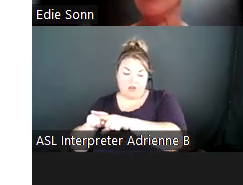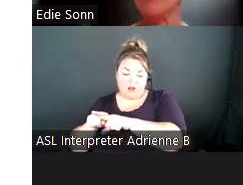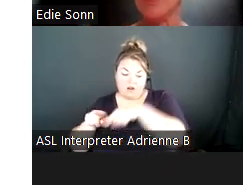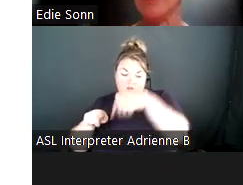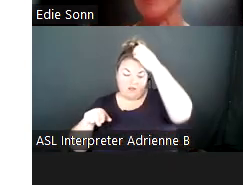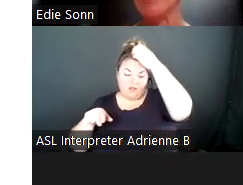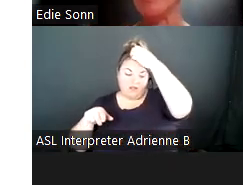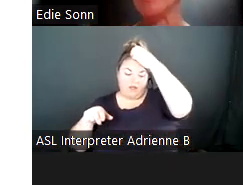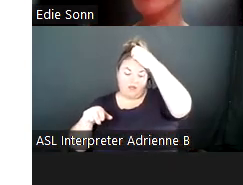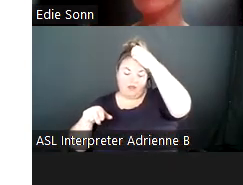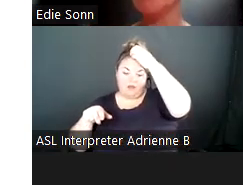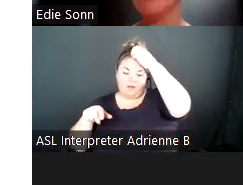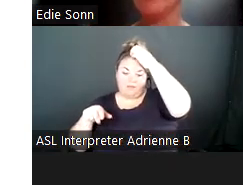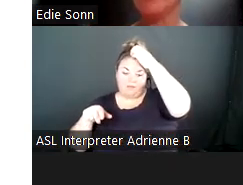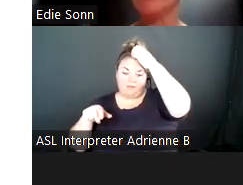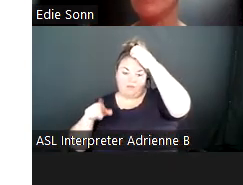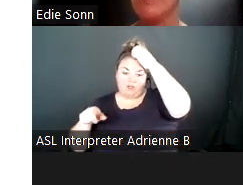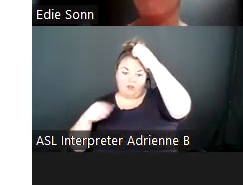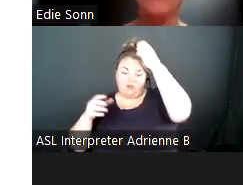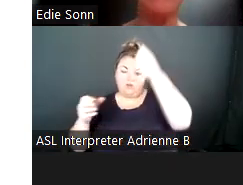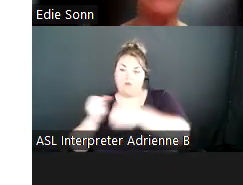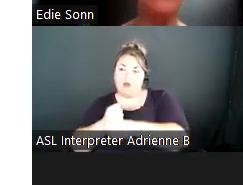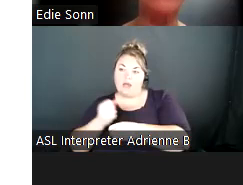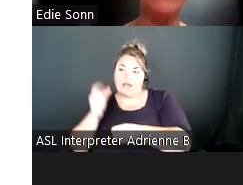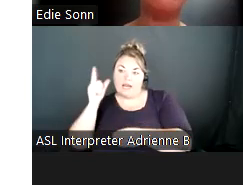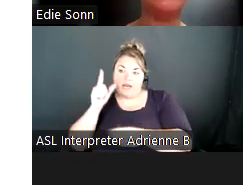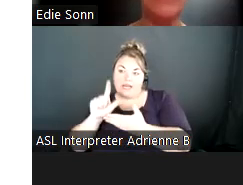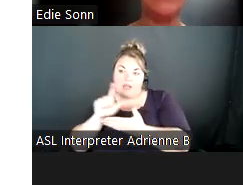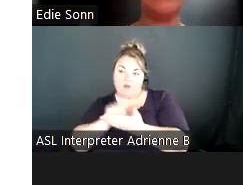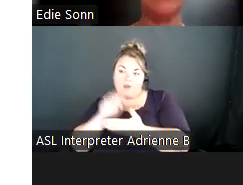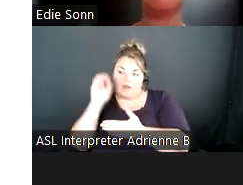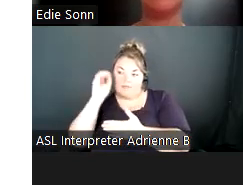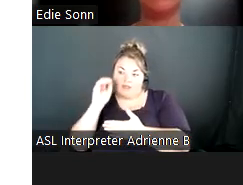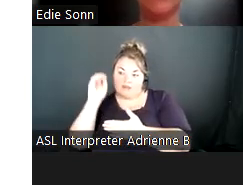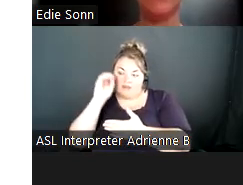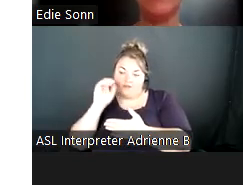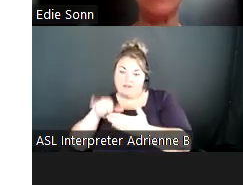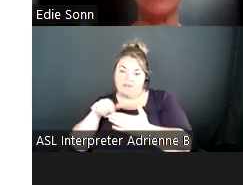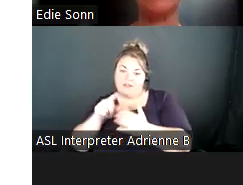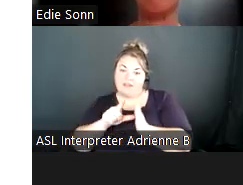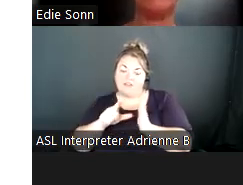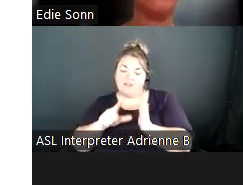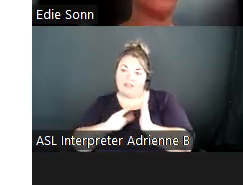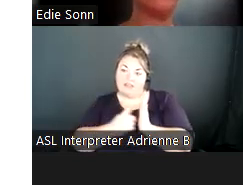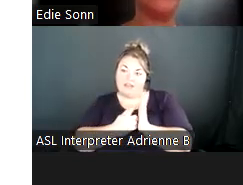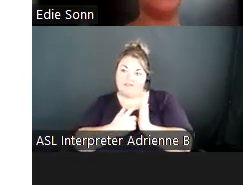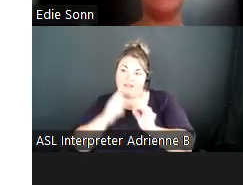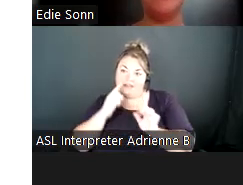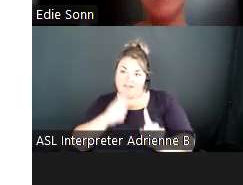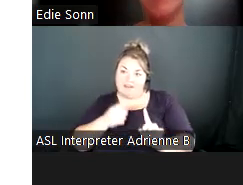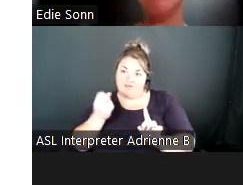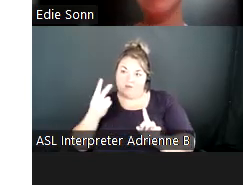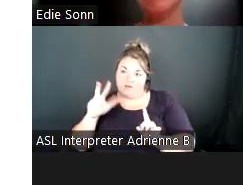that you got a legal opinion that the legislative intent of 1236 makes it